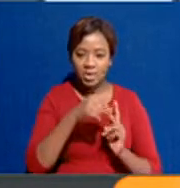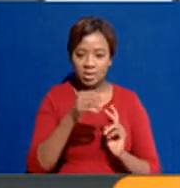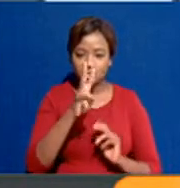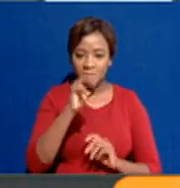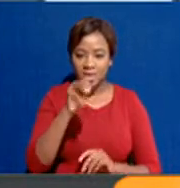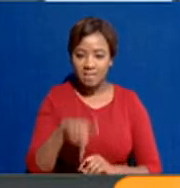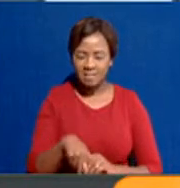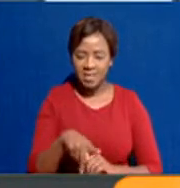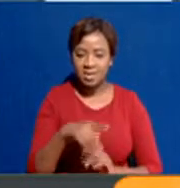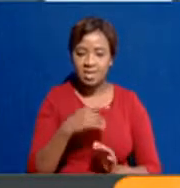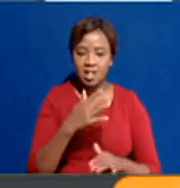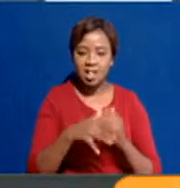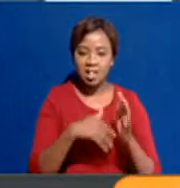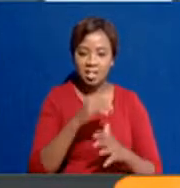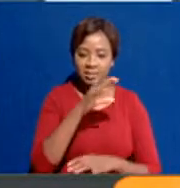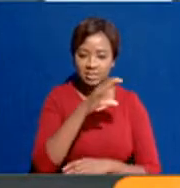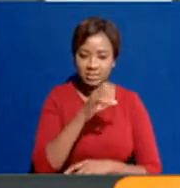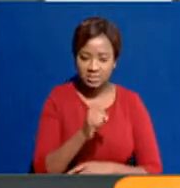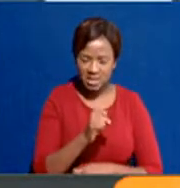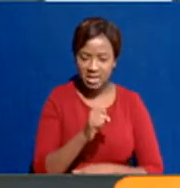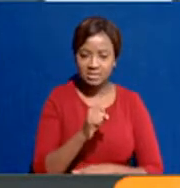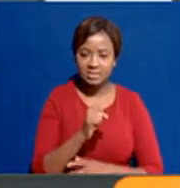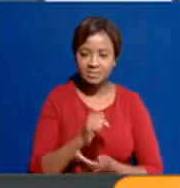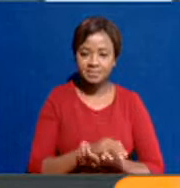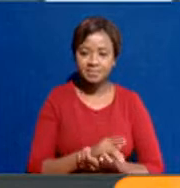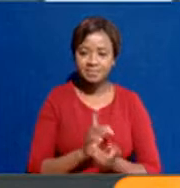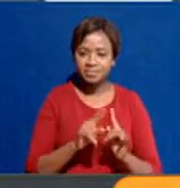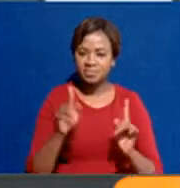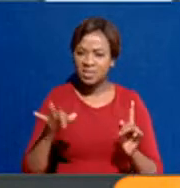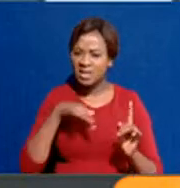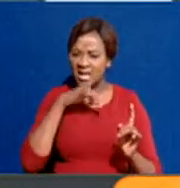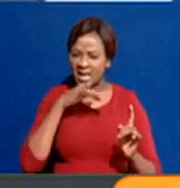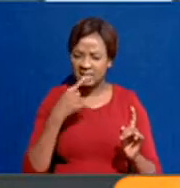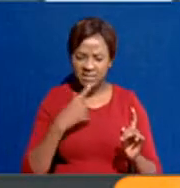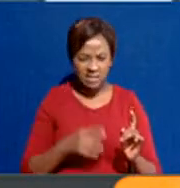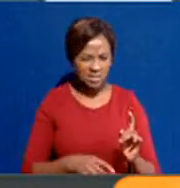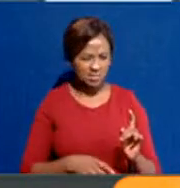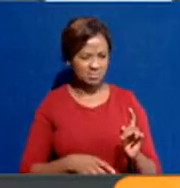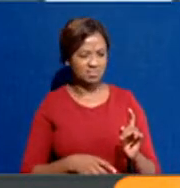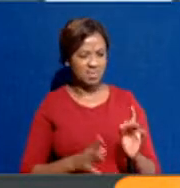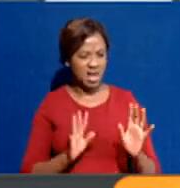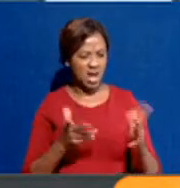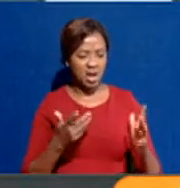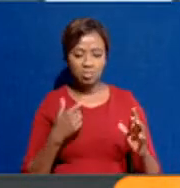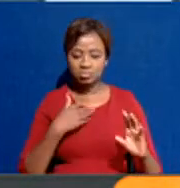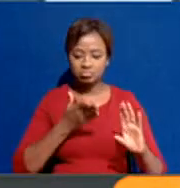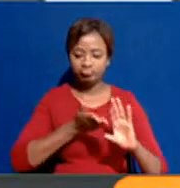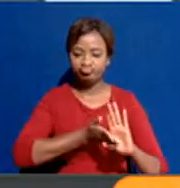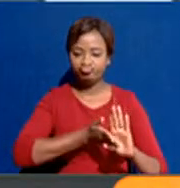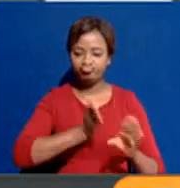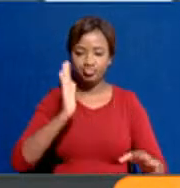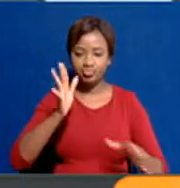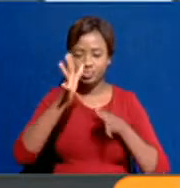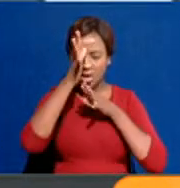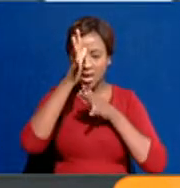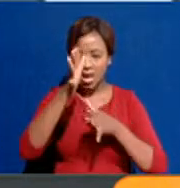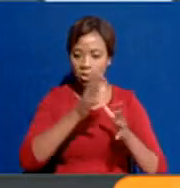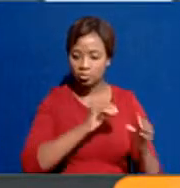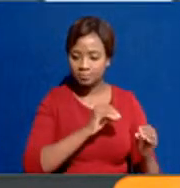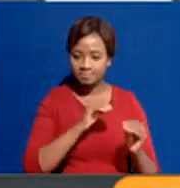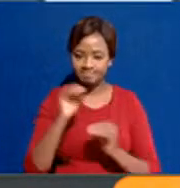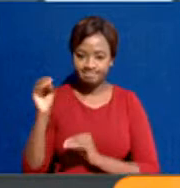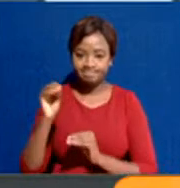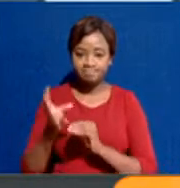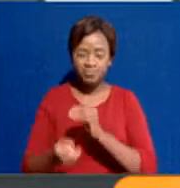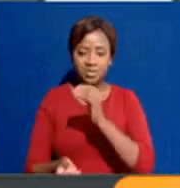parliament and later became a cabinet minister. But Raila Odinga decides that this is untenable. So he leaves the party and goes to